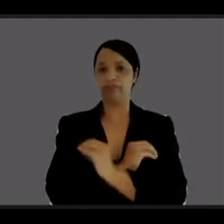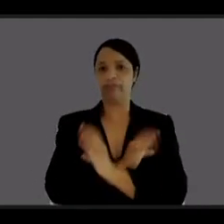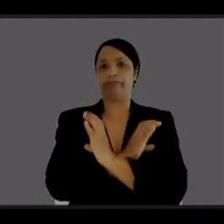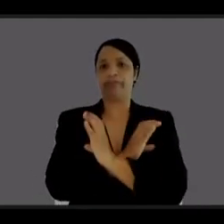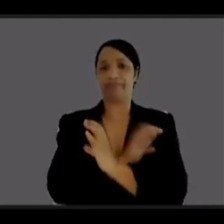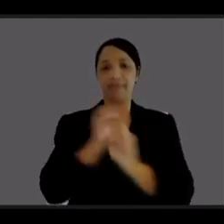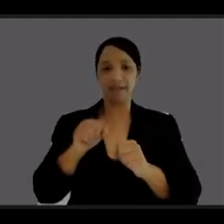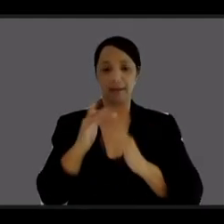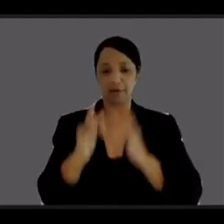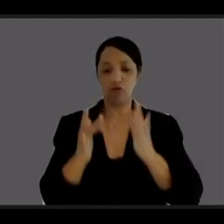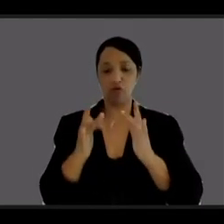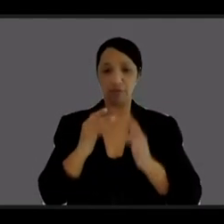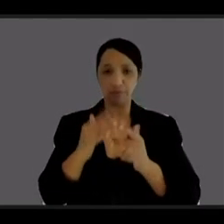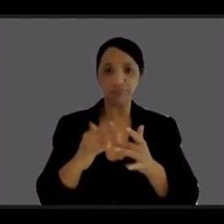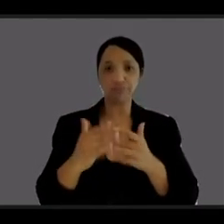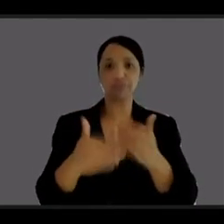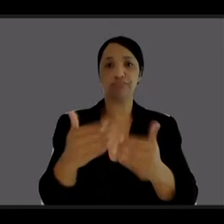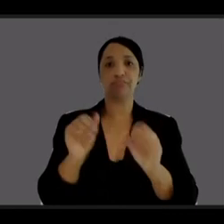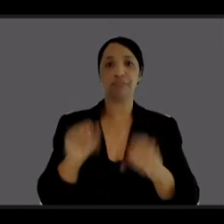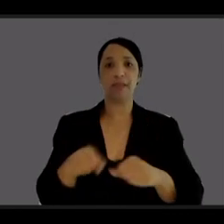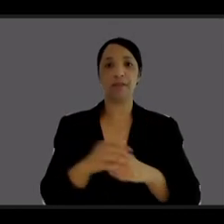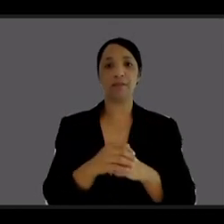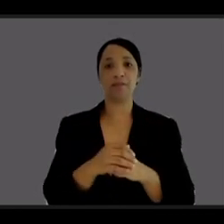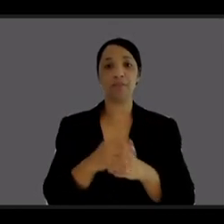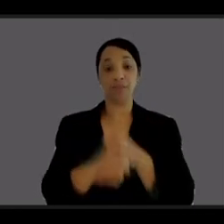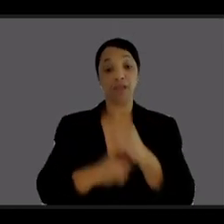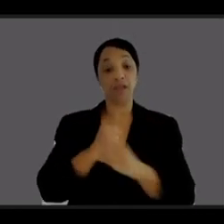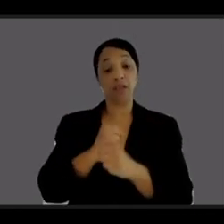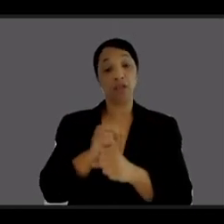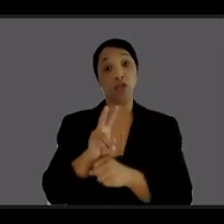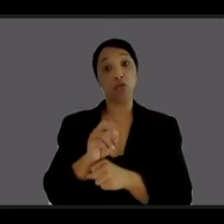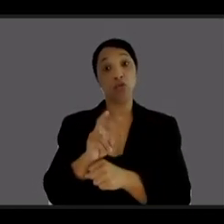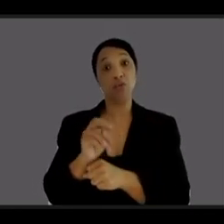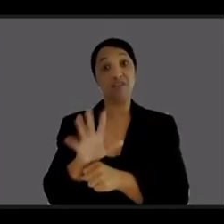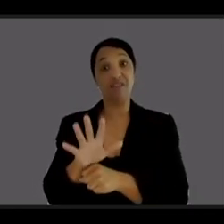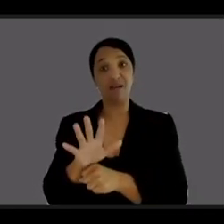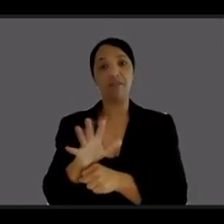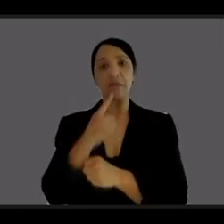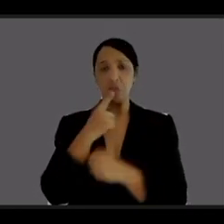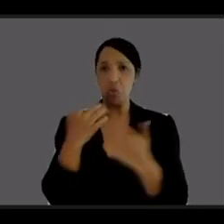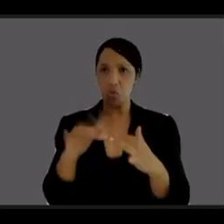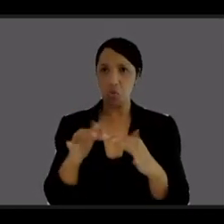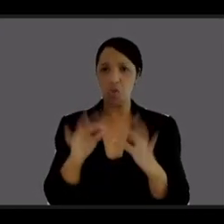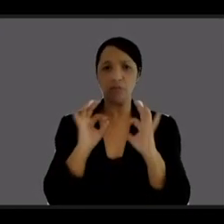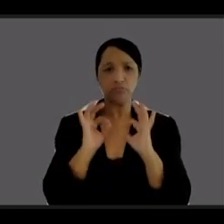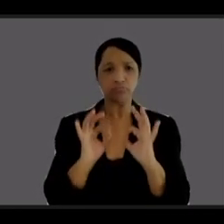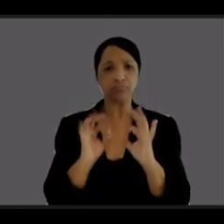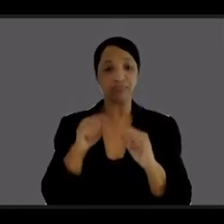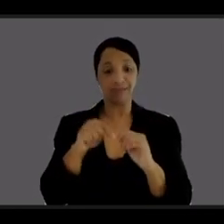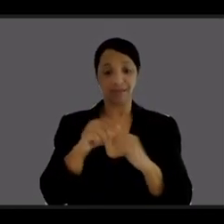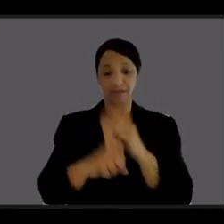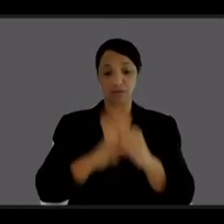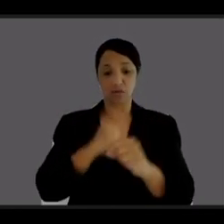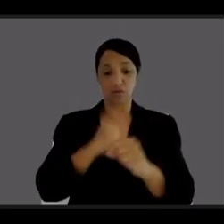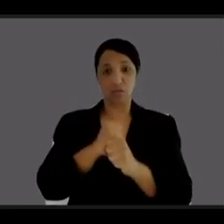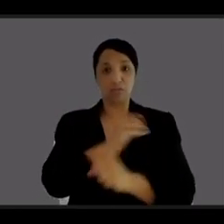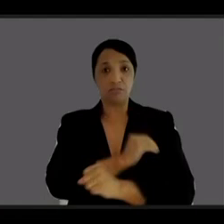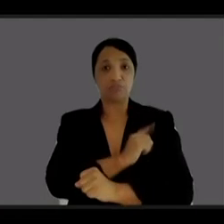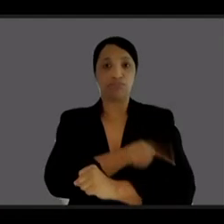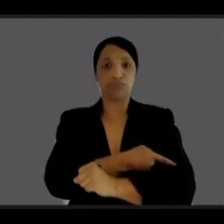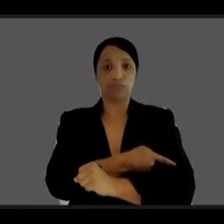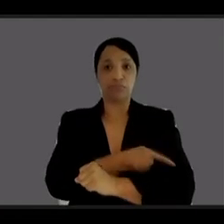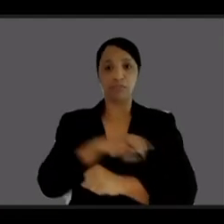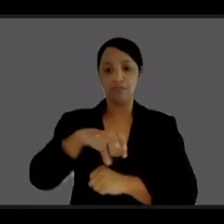2025, the United Nations General Assembly will review this mandate. Member states will consider